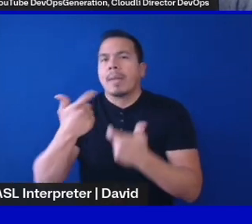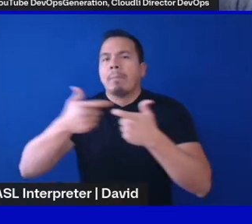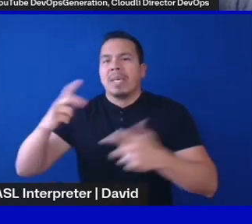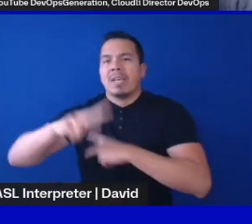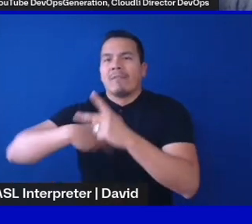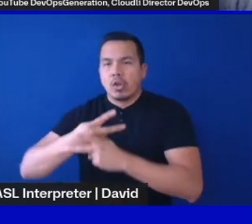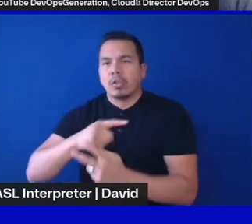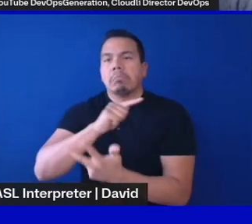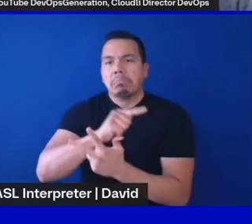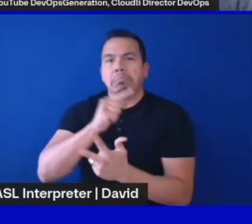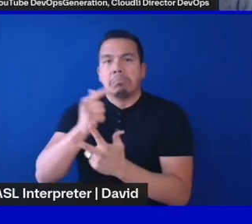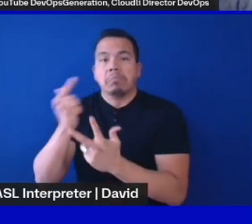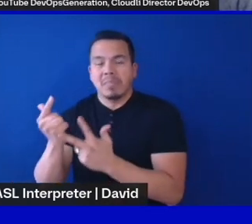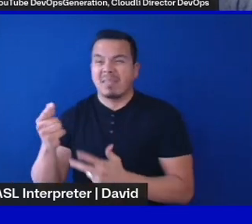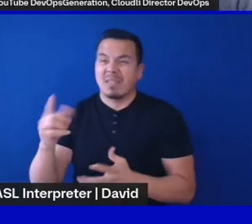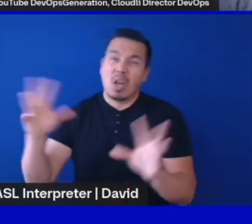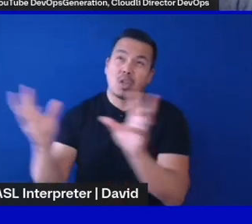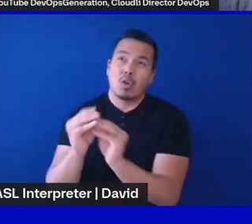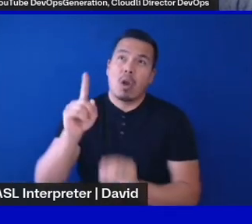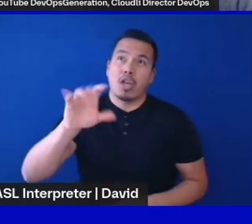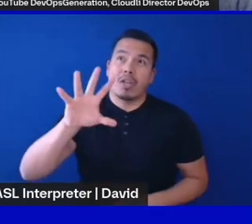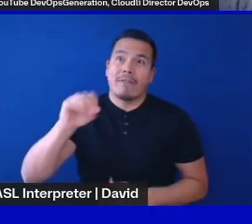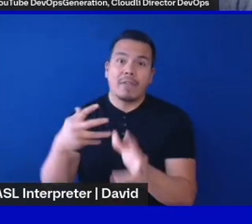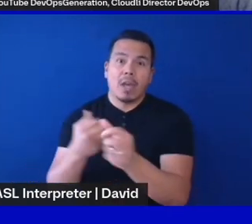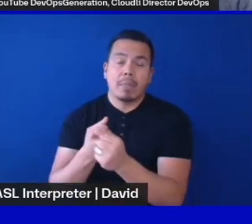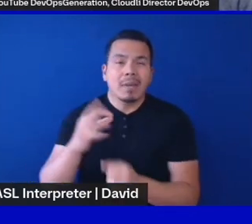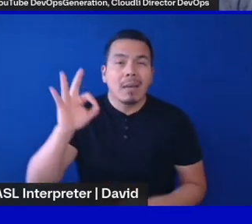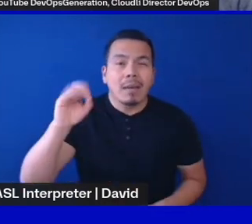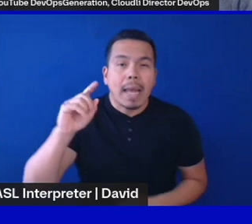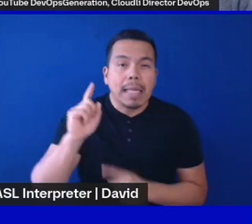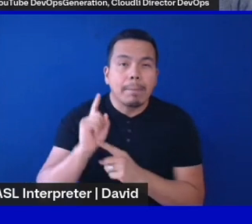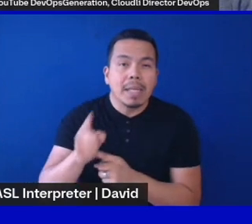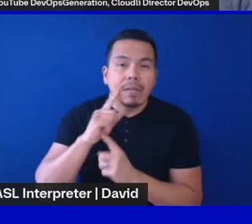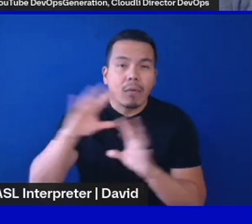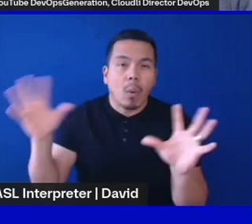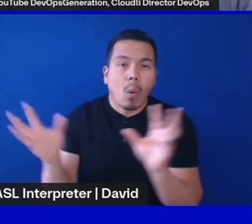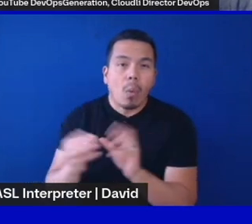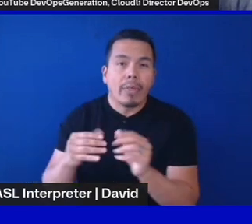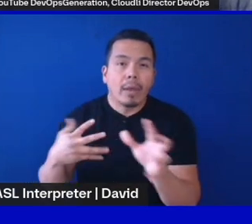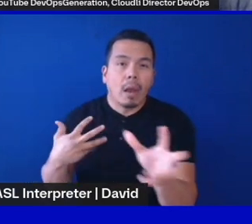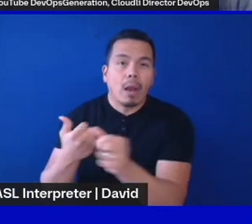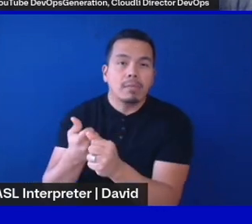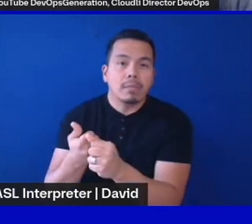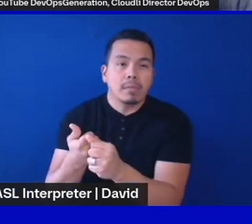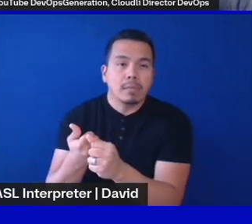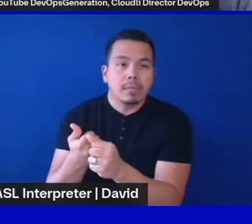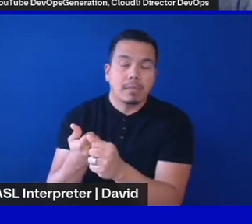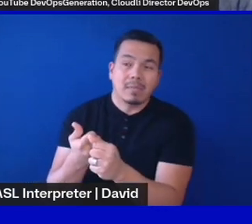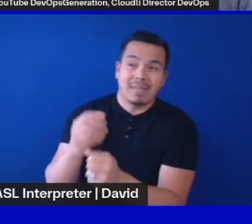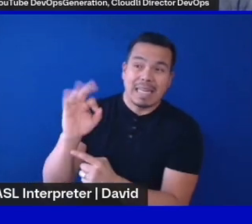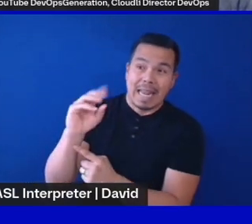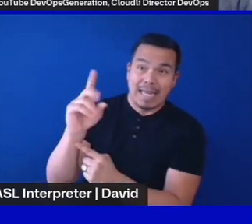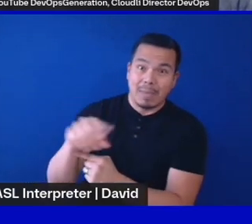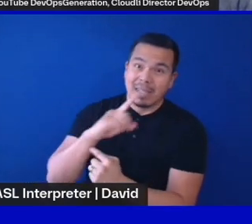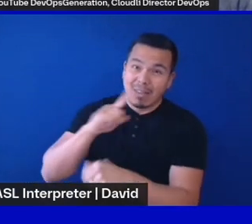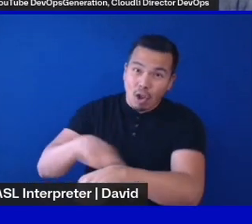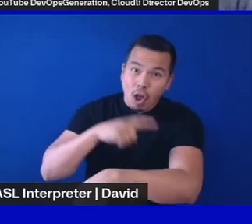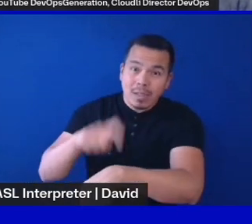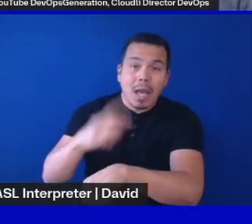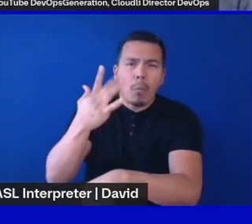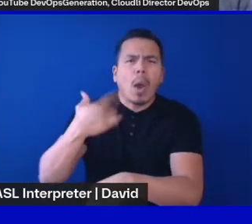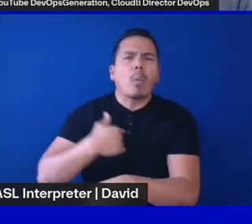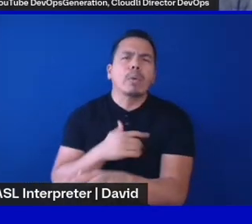out to about 150 updates. Took about 90 minutes to do the whole thing. And I mean, it only took that long because we were taking our time.